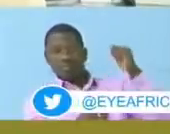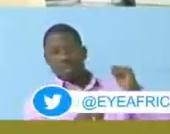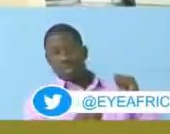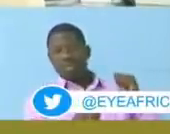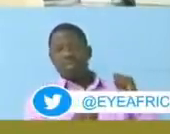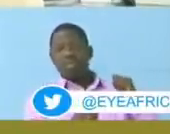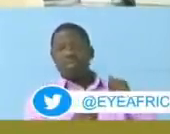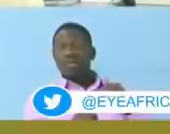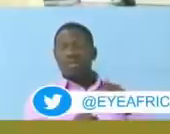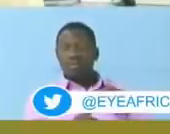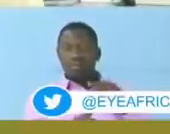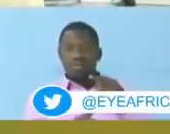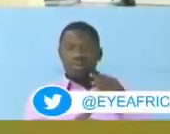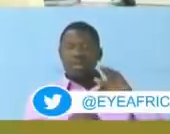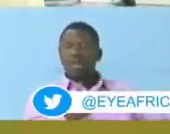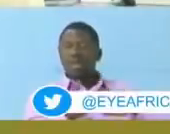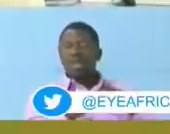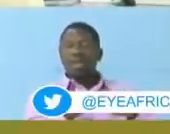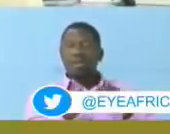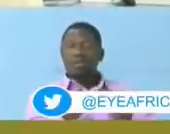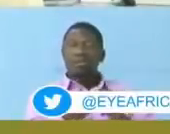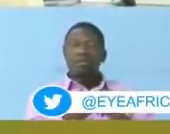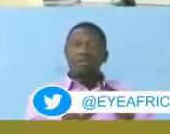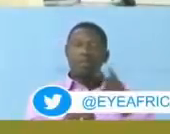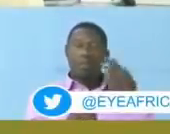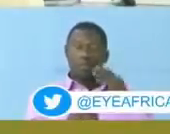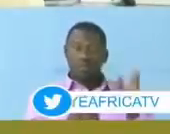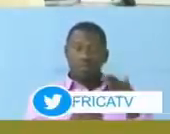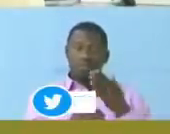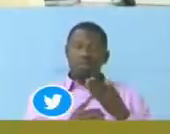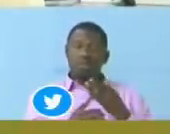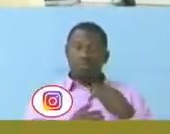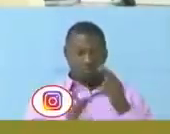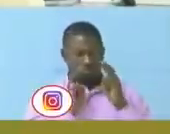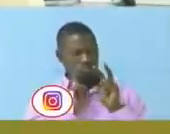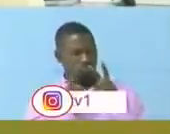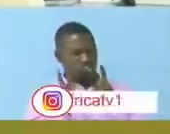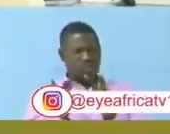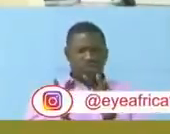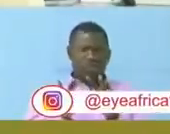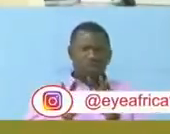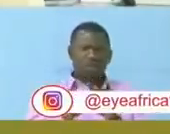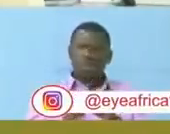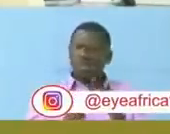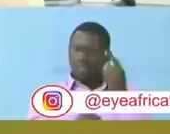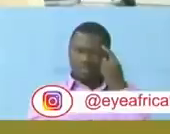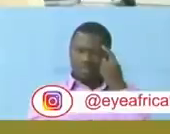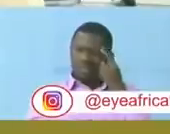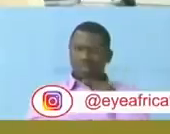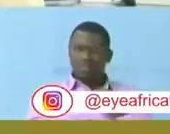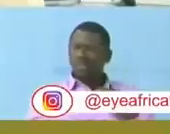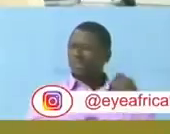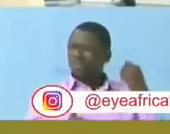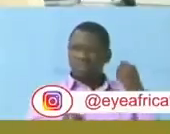because when you are going through the report, I was also watching, and I, this is terrible. Andu mulu la